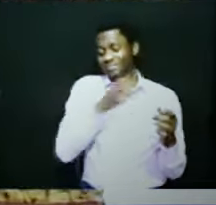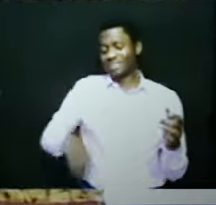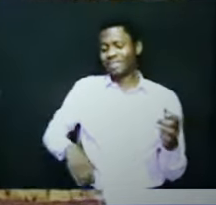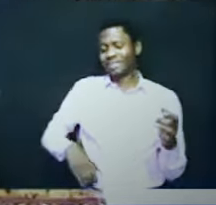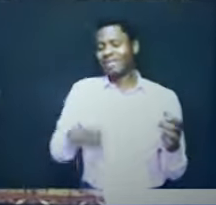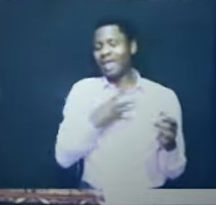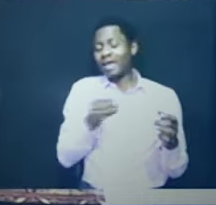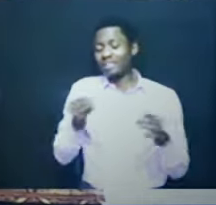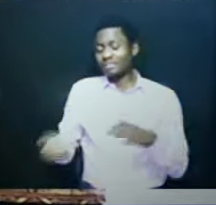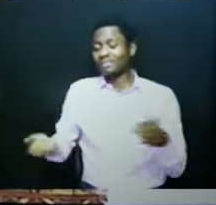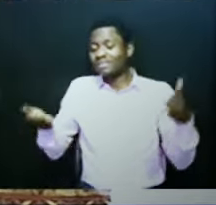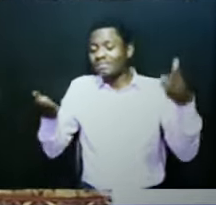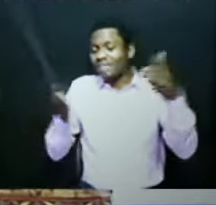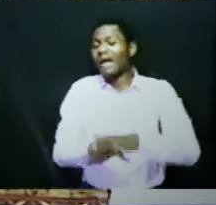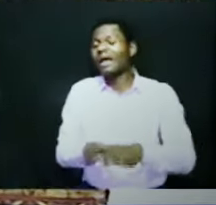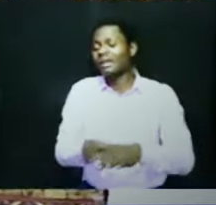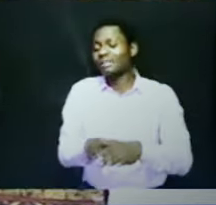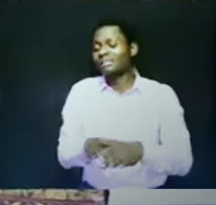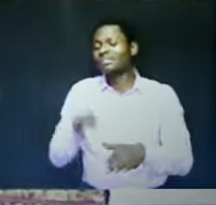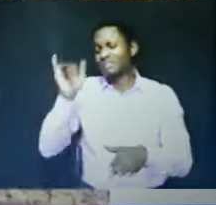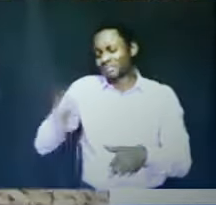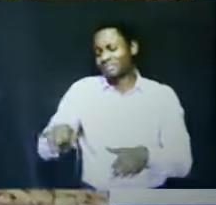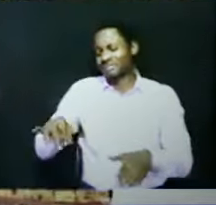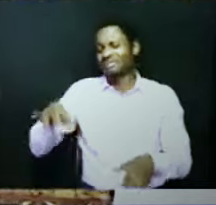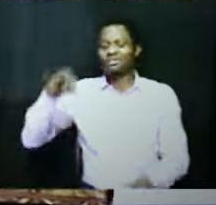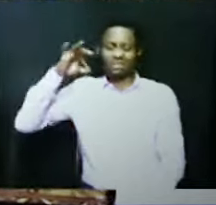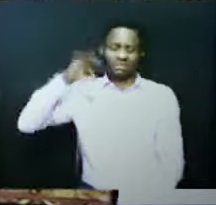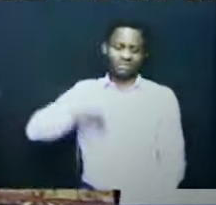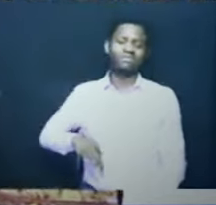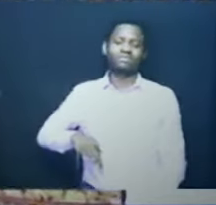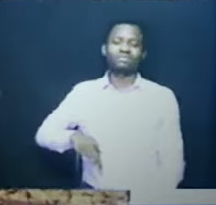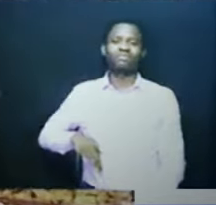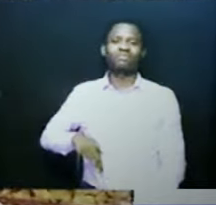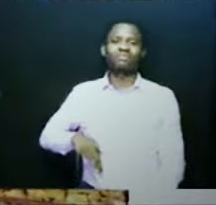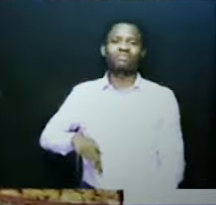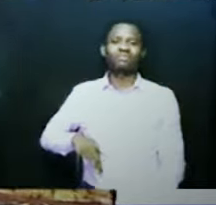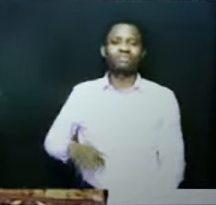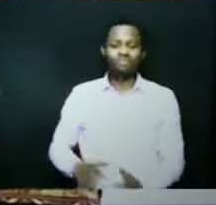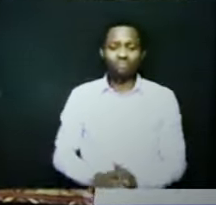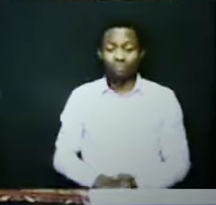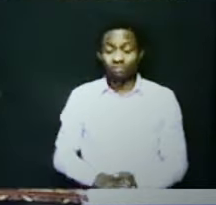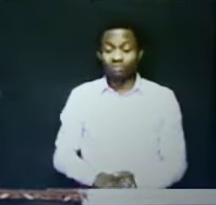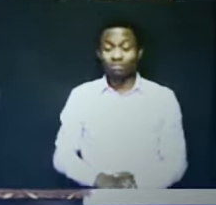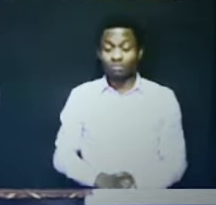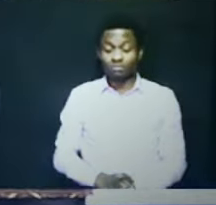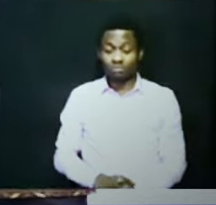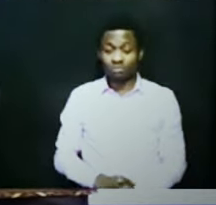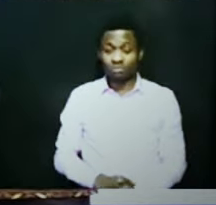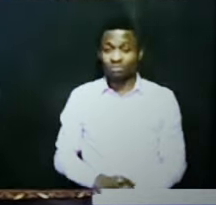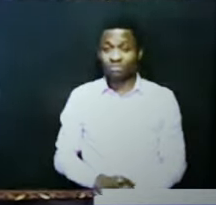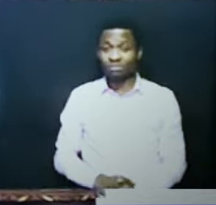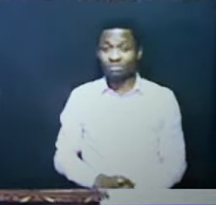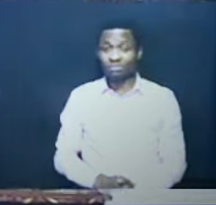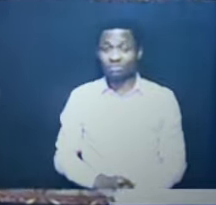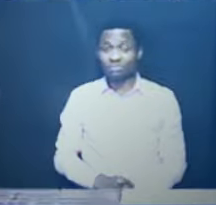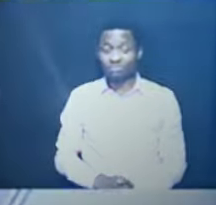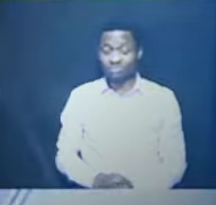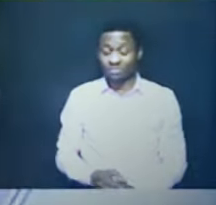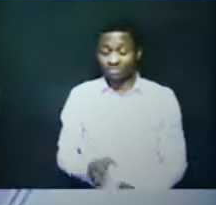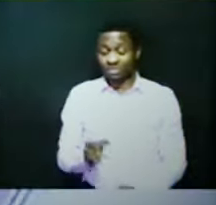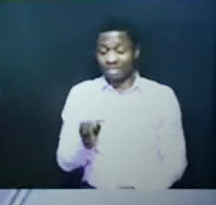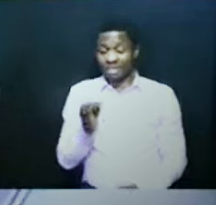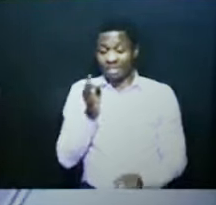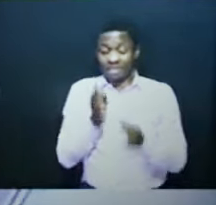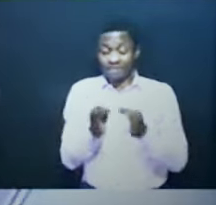A media masia miti, any Christo, na uwo a yamin faswo. If I'm going on, if I